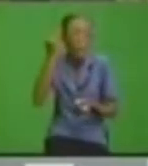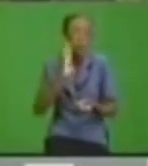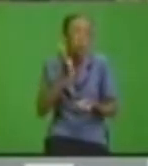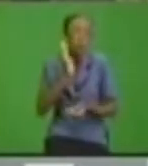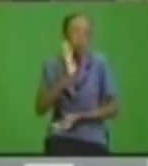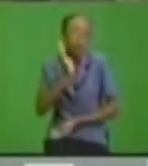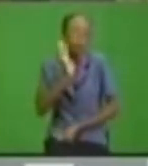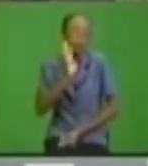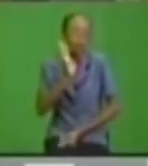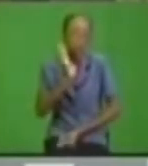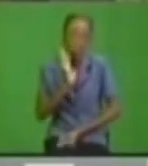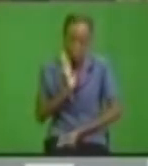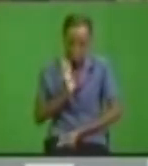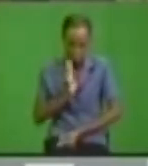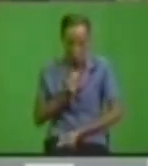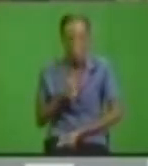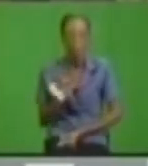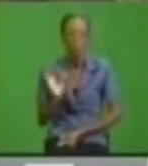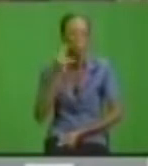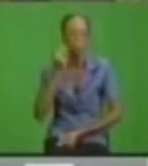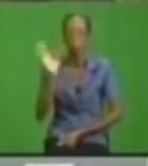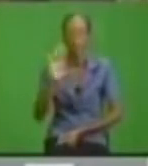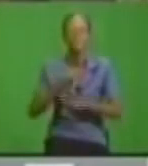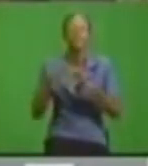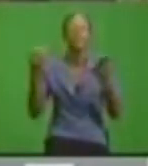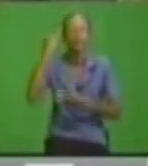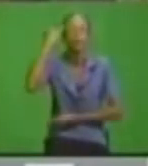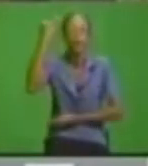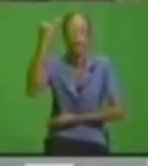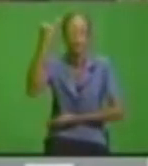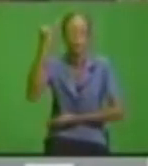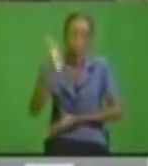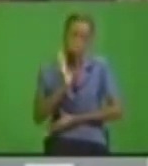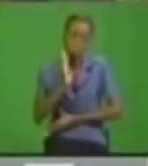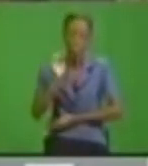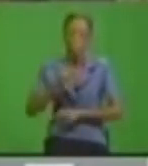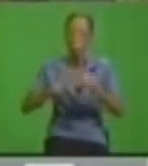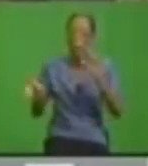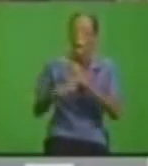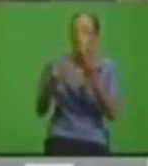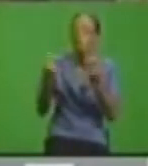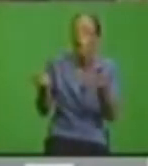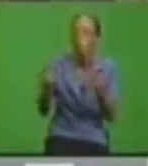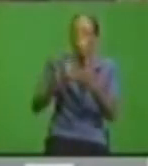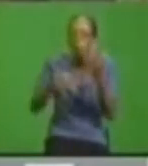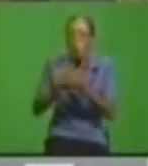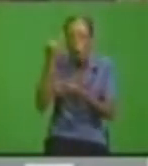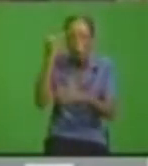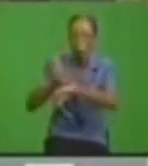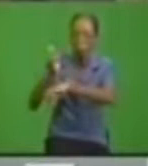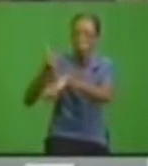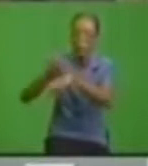subject, Patrick Manning was about devising solutions to help foster this